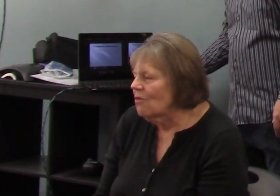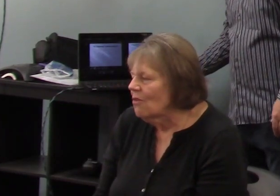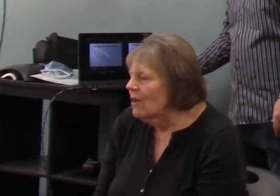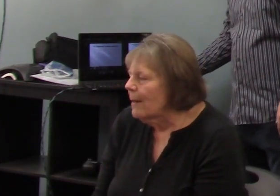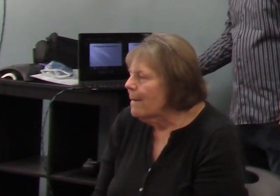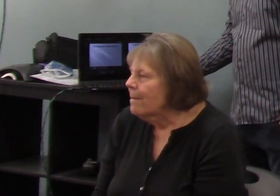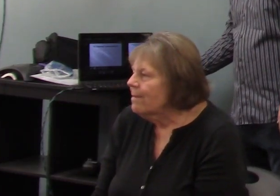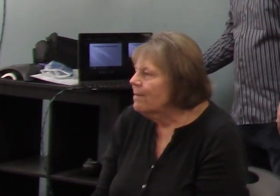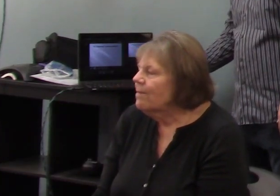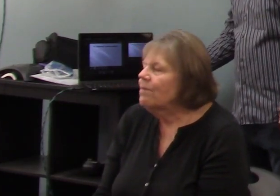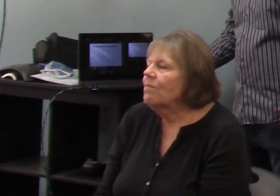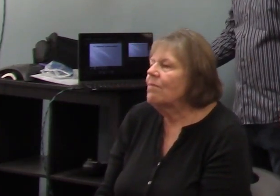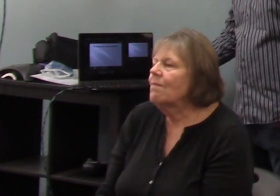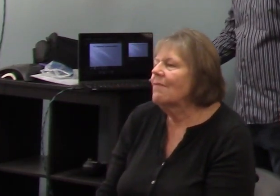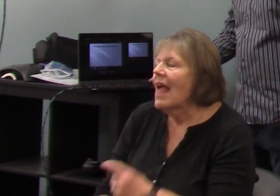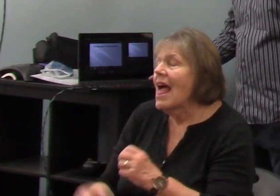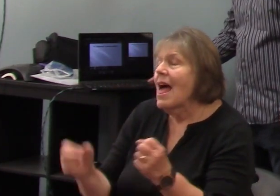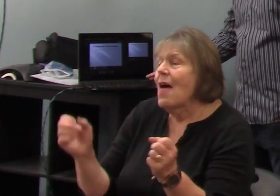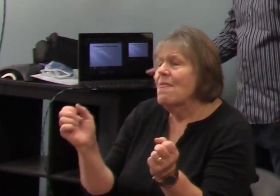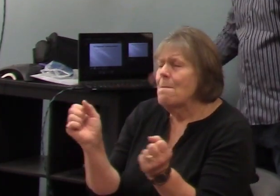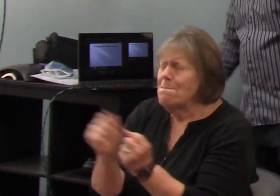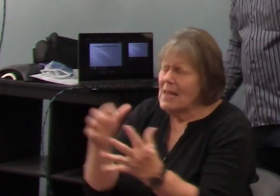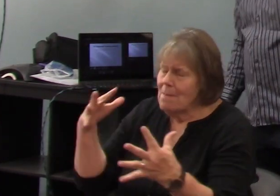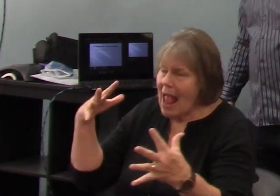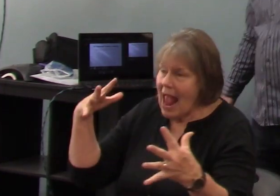All right, Big Bang creates problems.